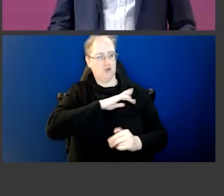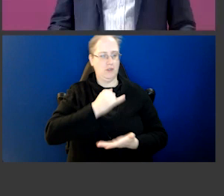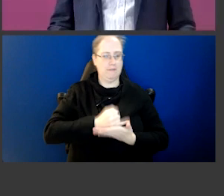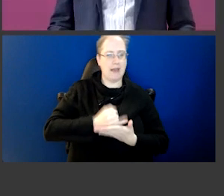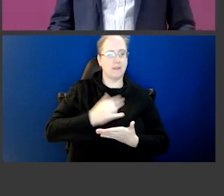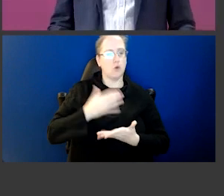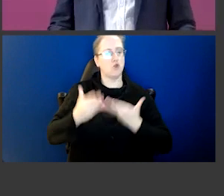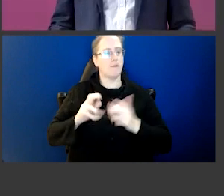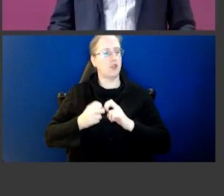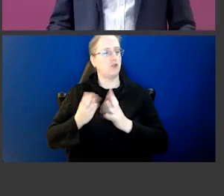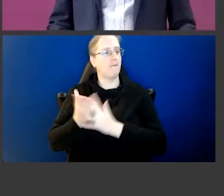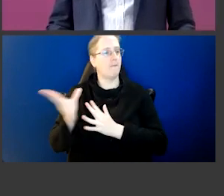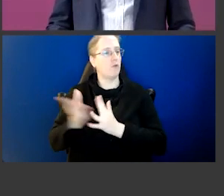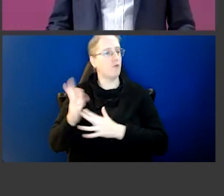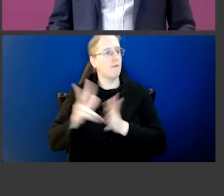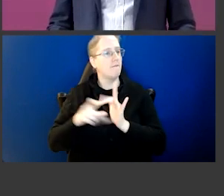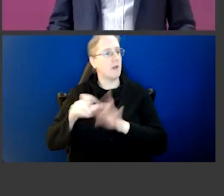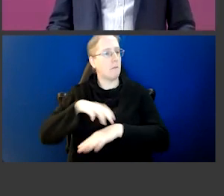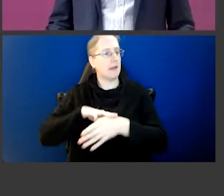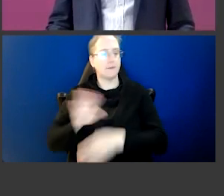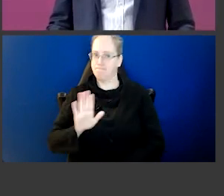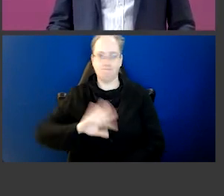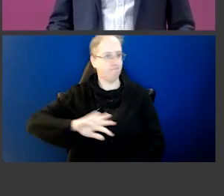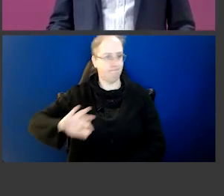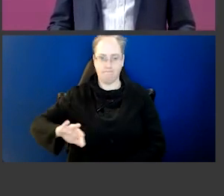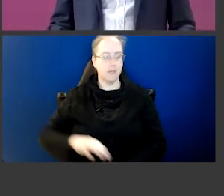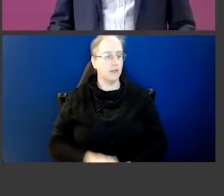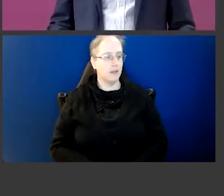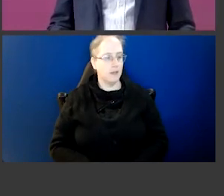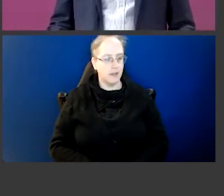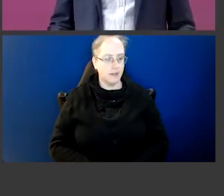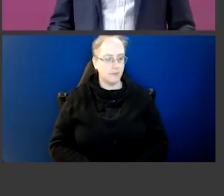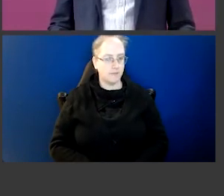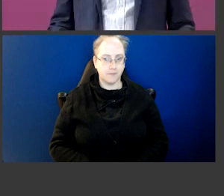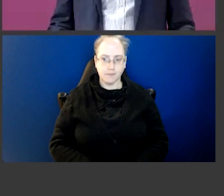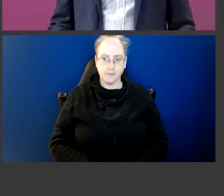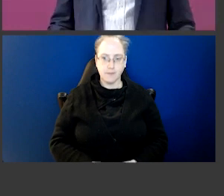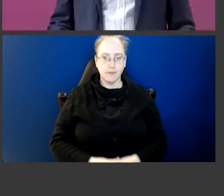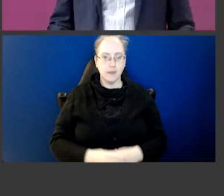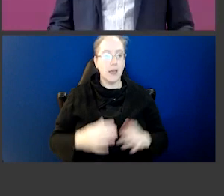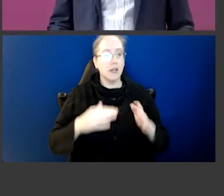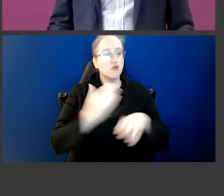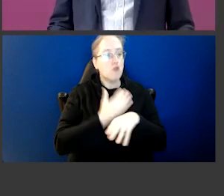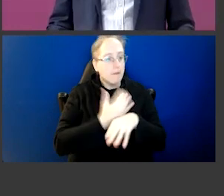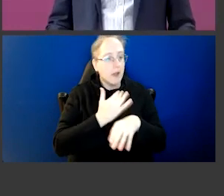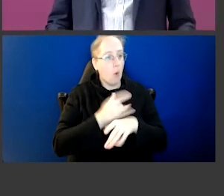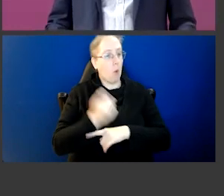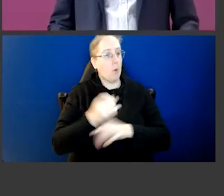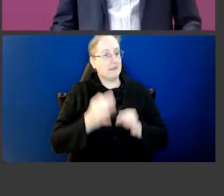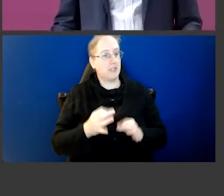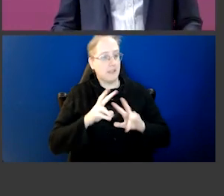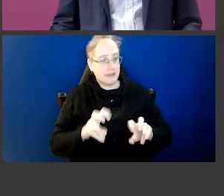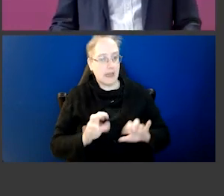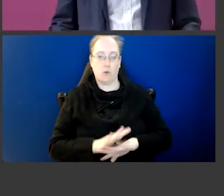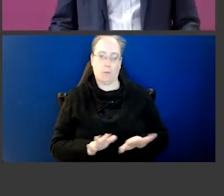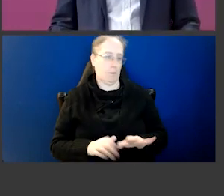by Victoria Police. And we also don't investigate outcomes of traffic or court decisions.